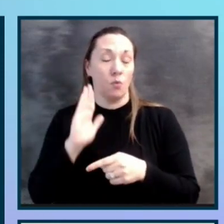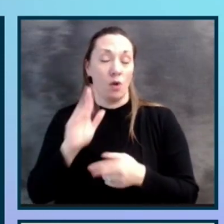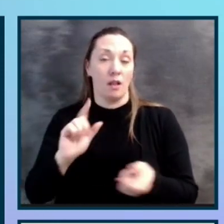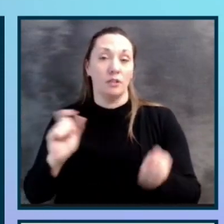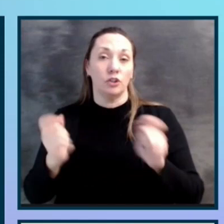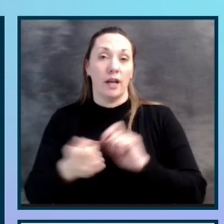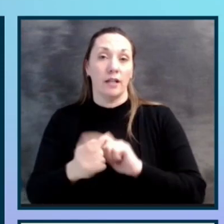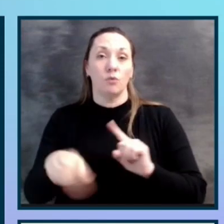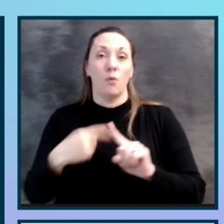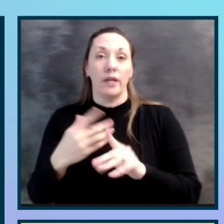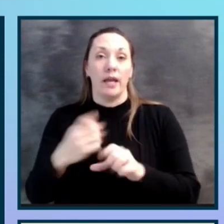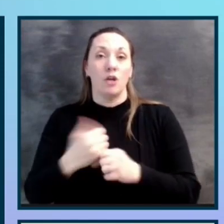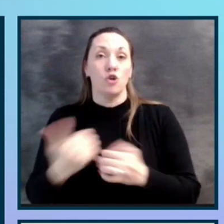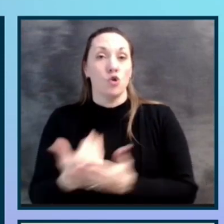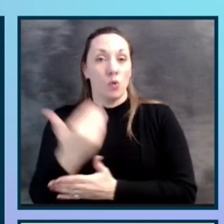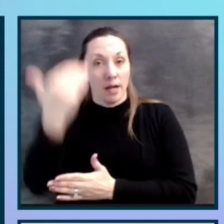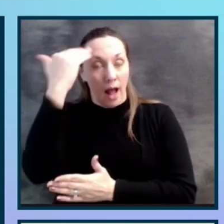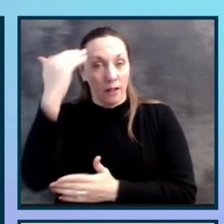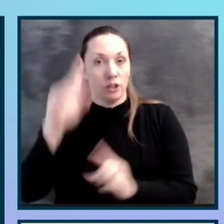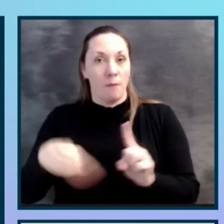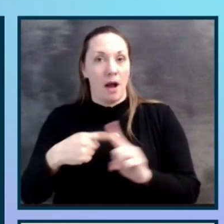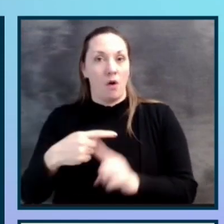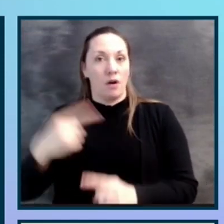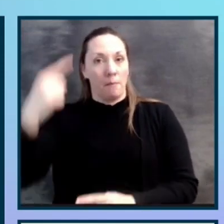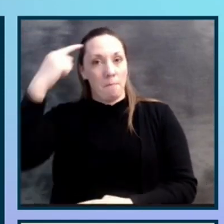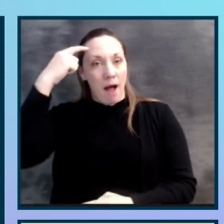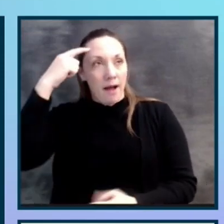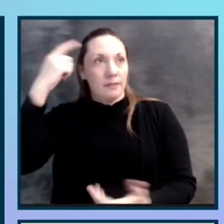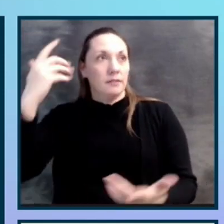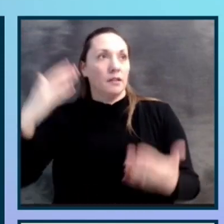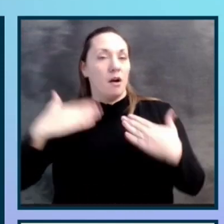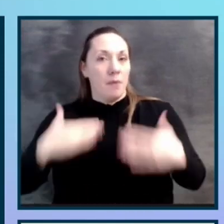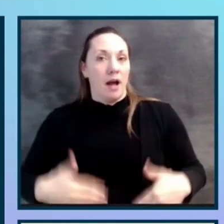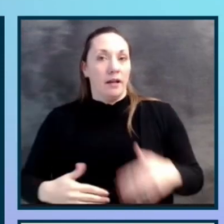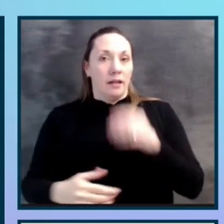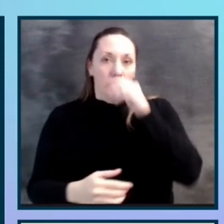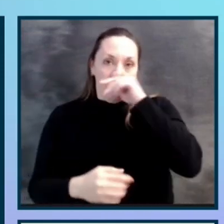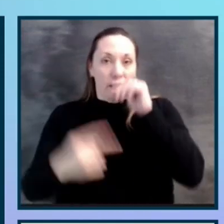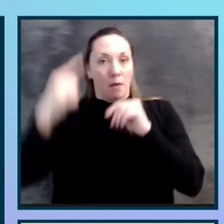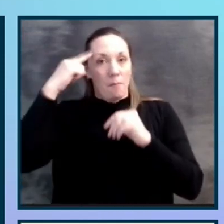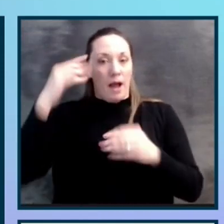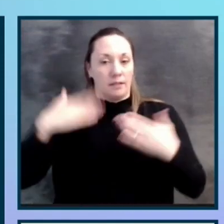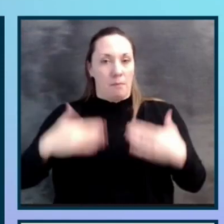our mind, our body, and our mind body connection.